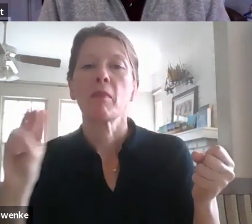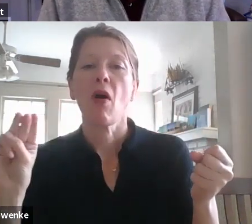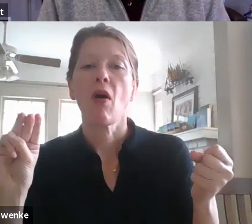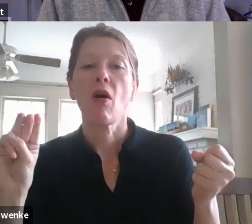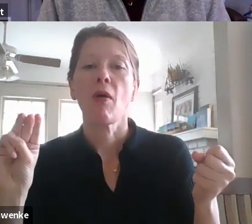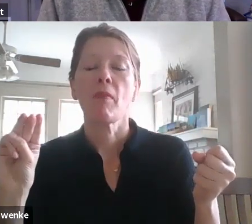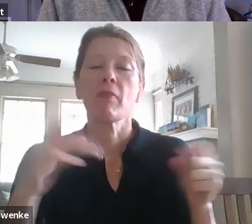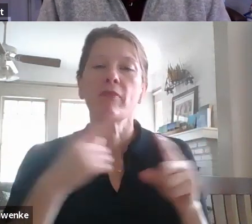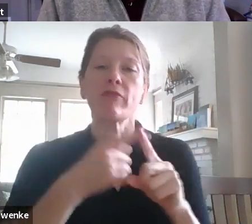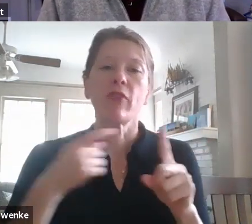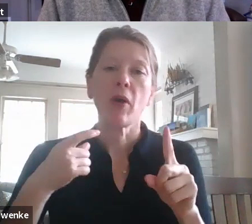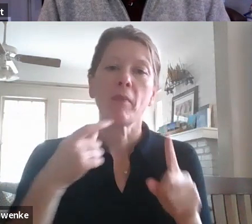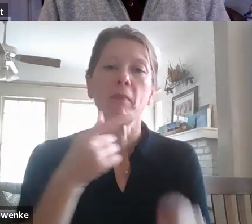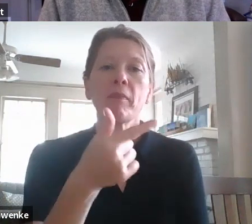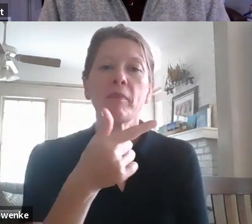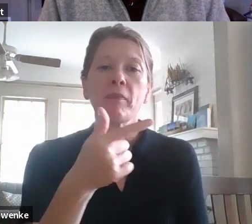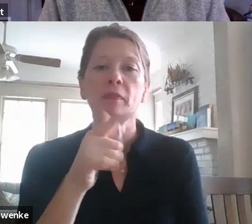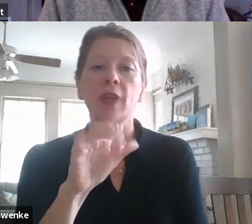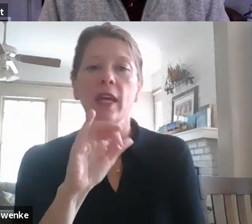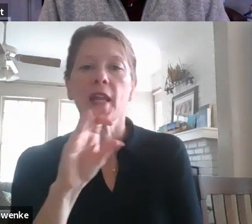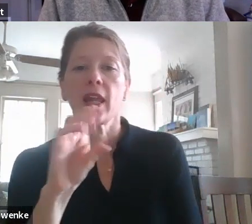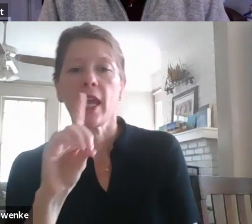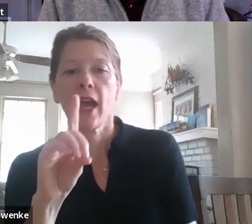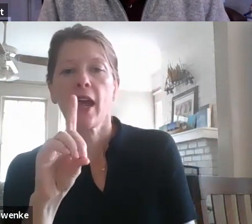Gilead to